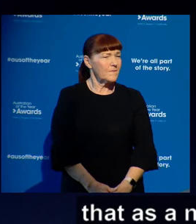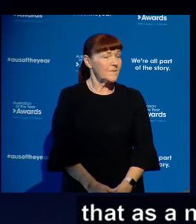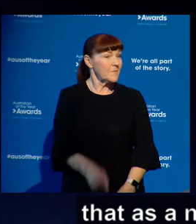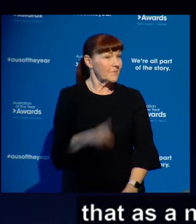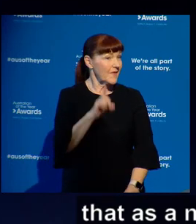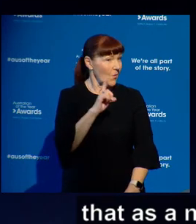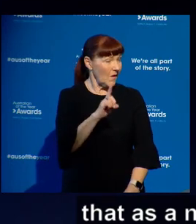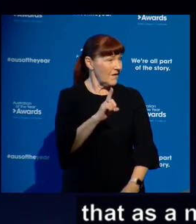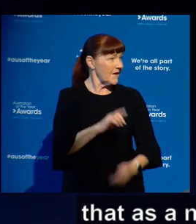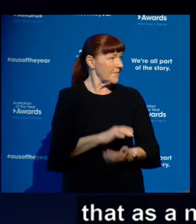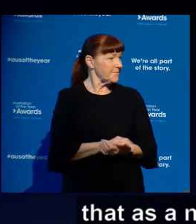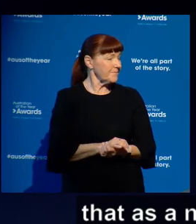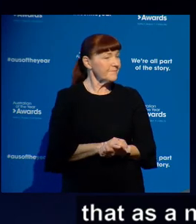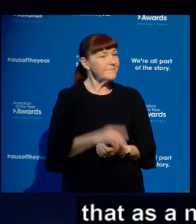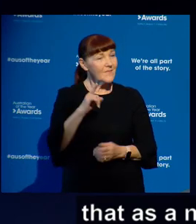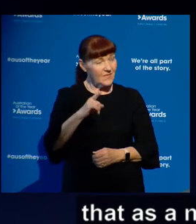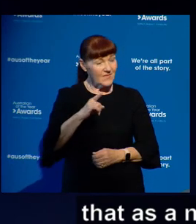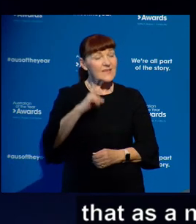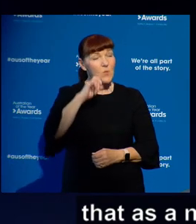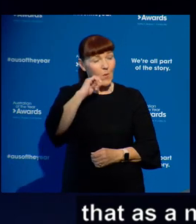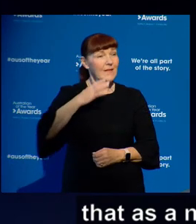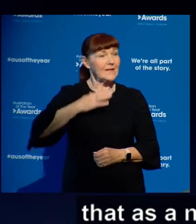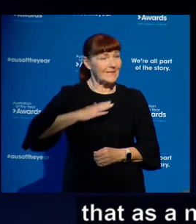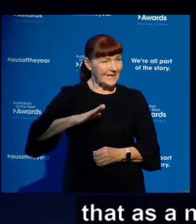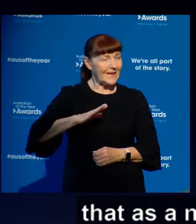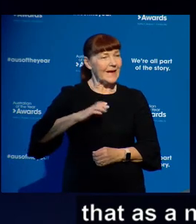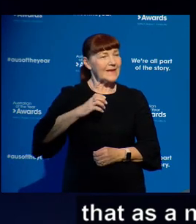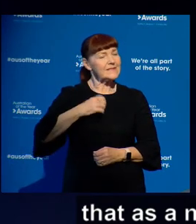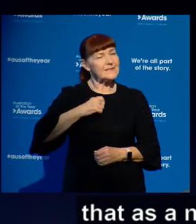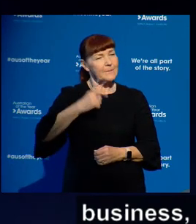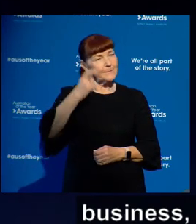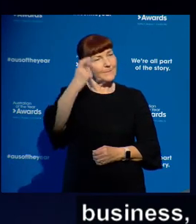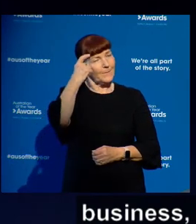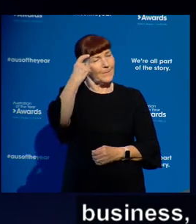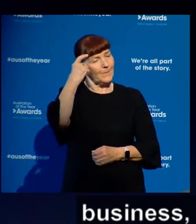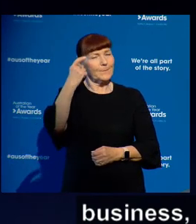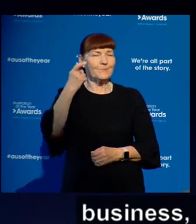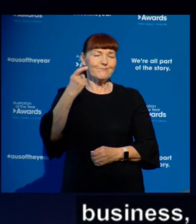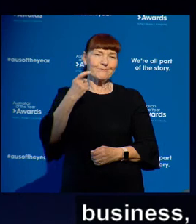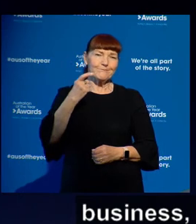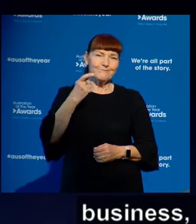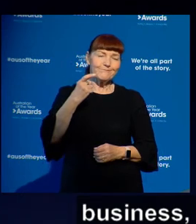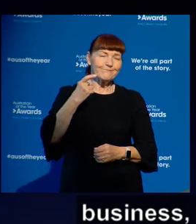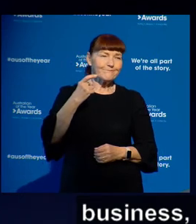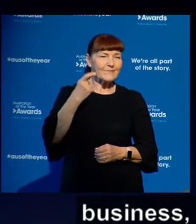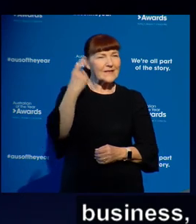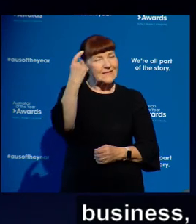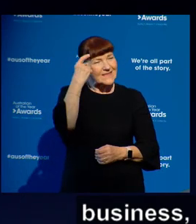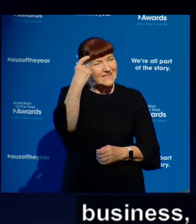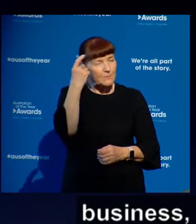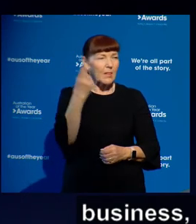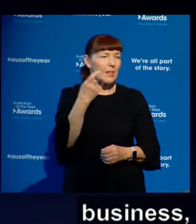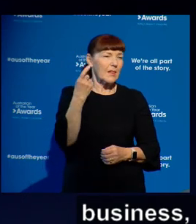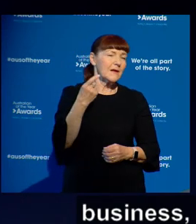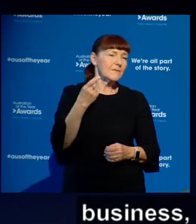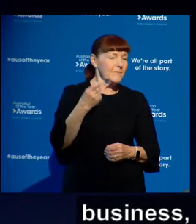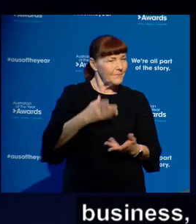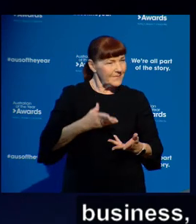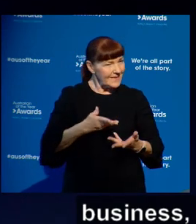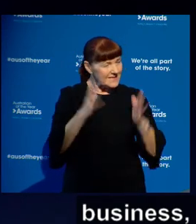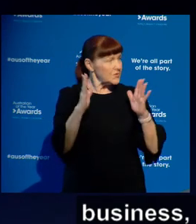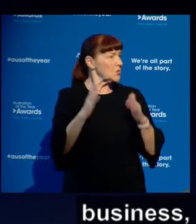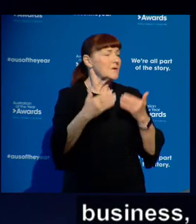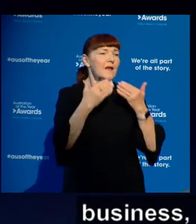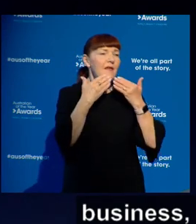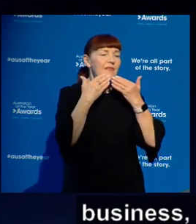However, this will require a high level of maturity and sophistication. But you know, let's do it.